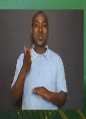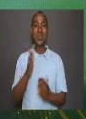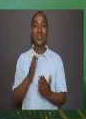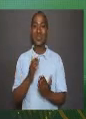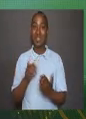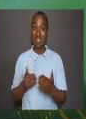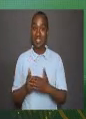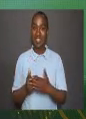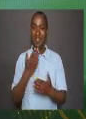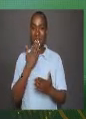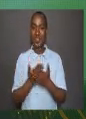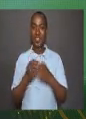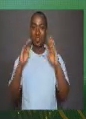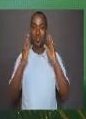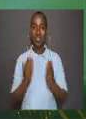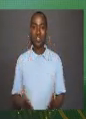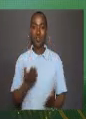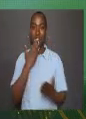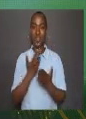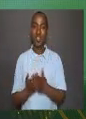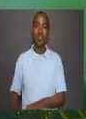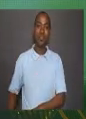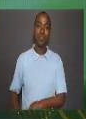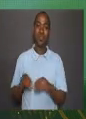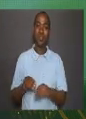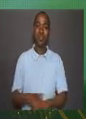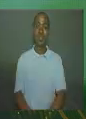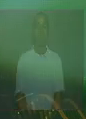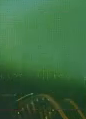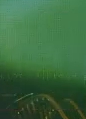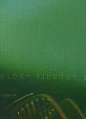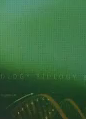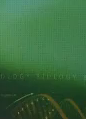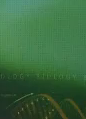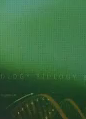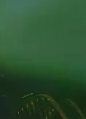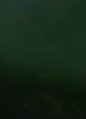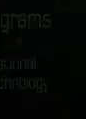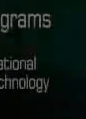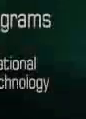Until next time, thank you, teacher. Thank you, students.